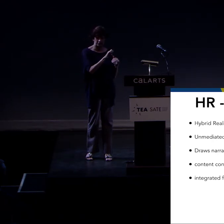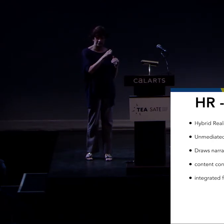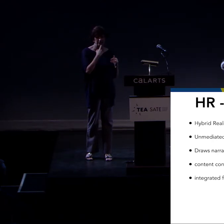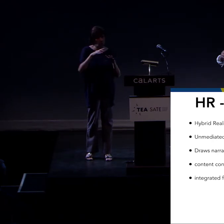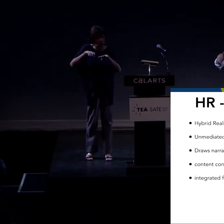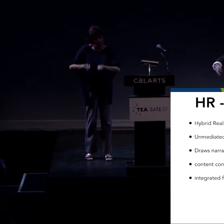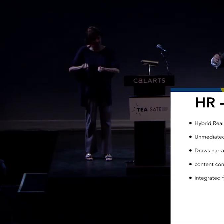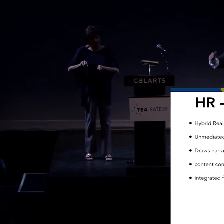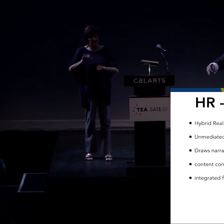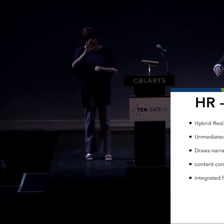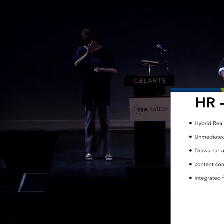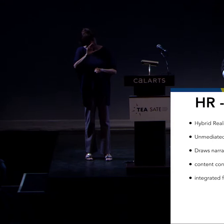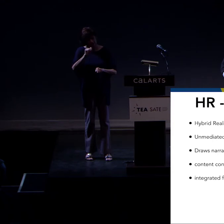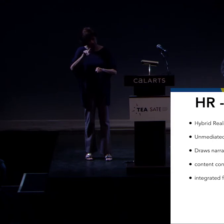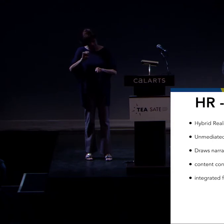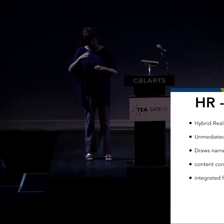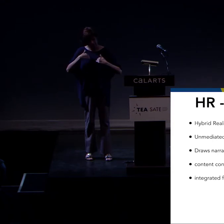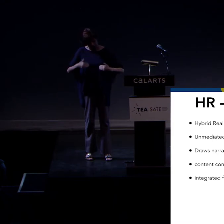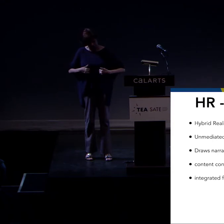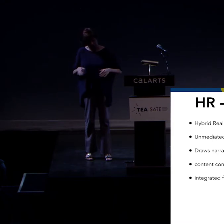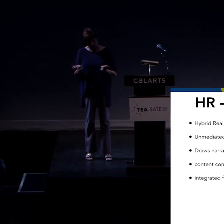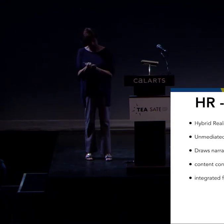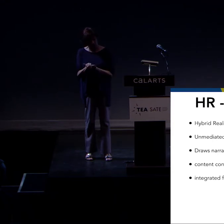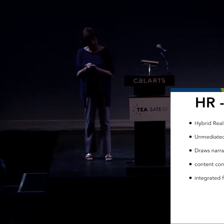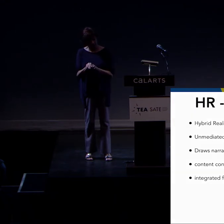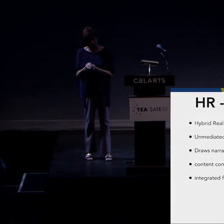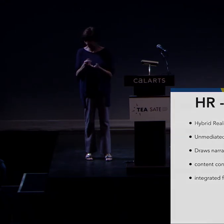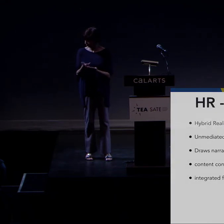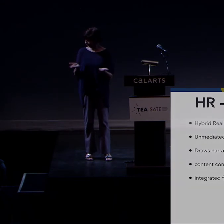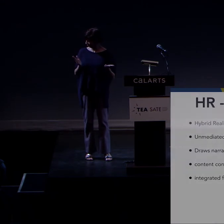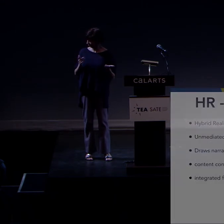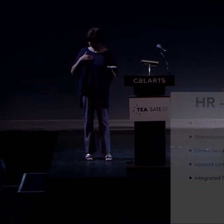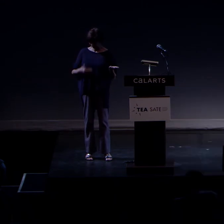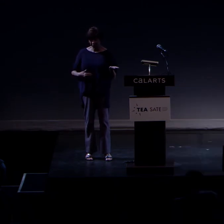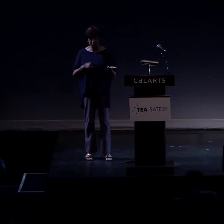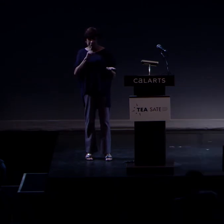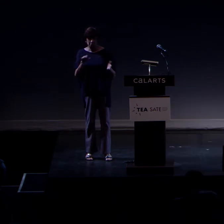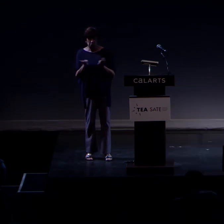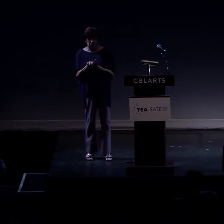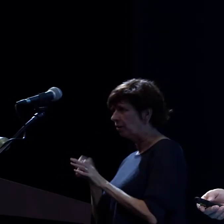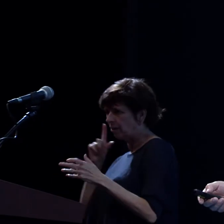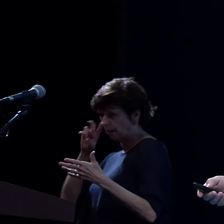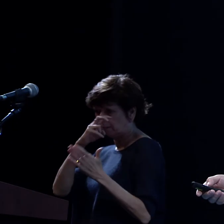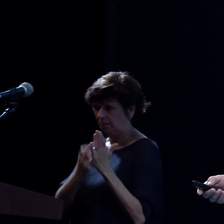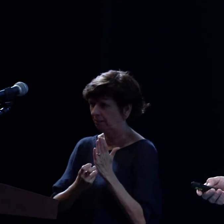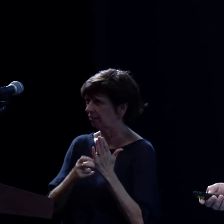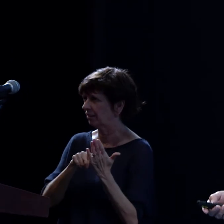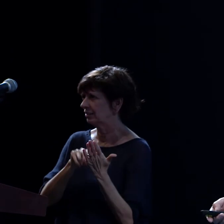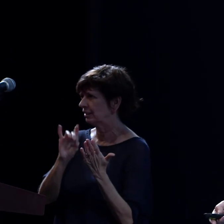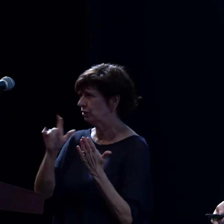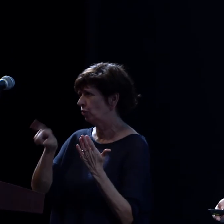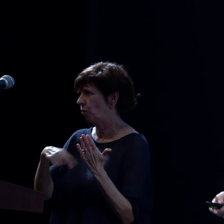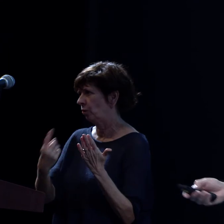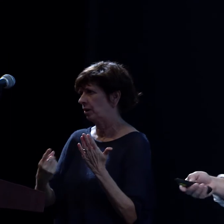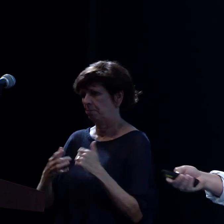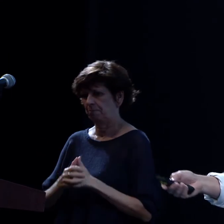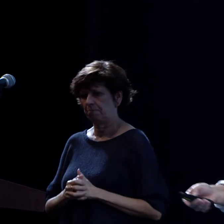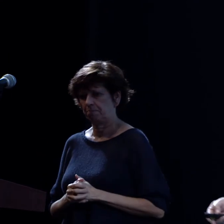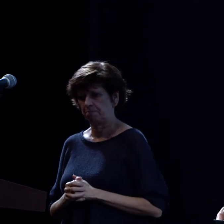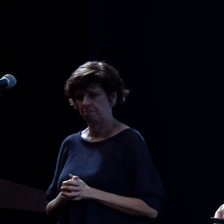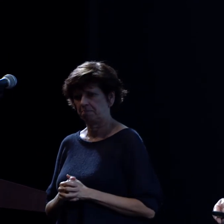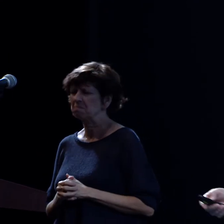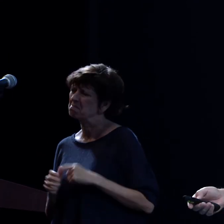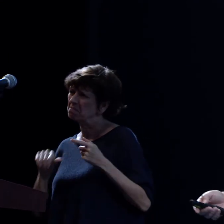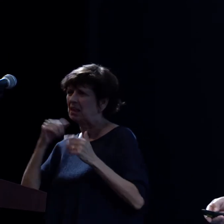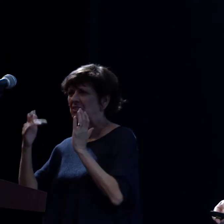you know what? Space and body are important. And I think that's a really, really important point. So There's some